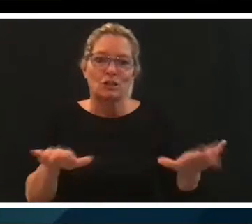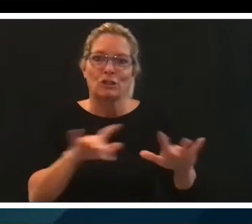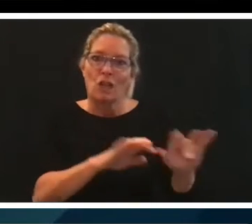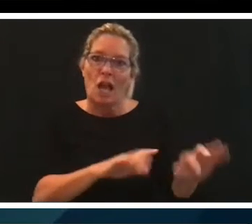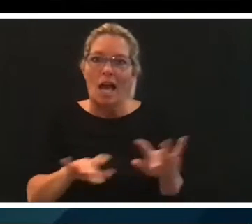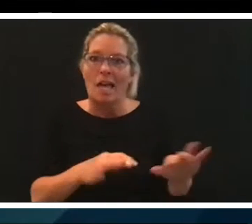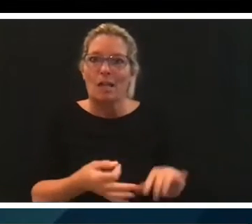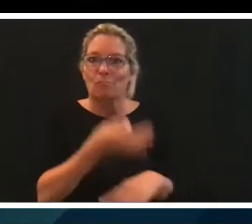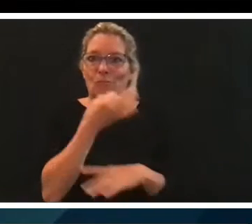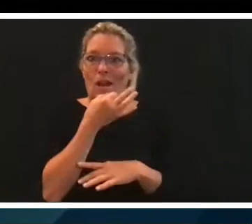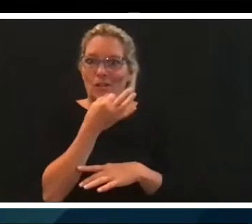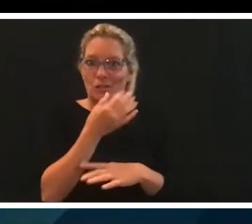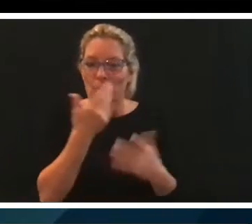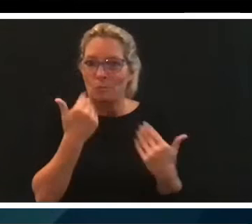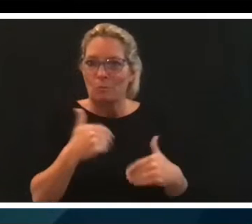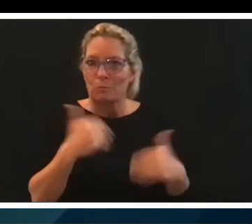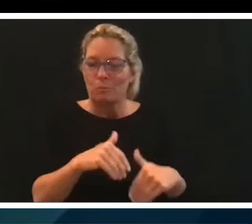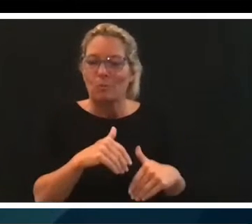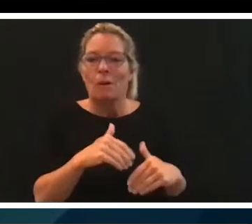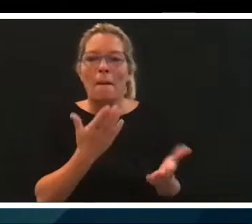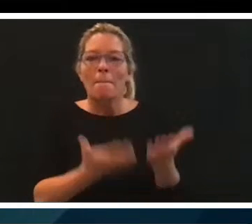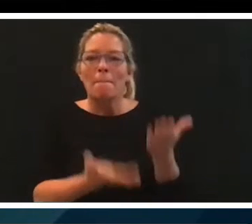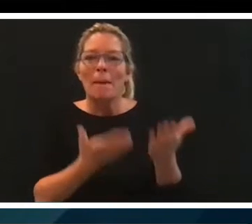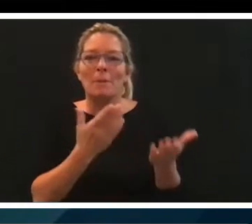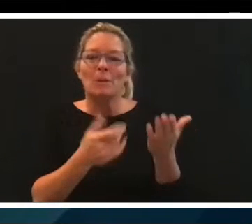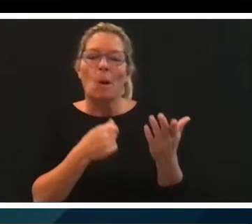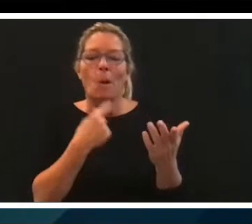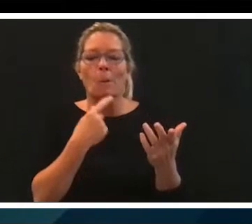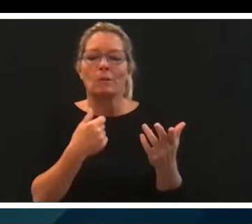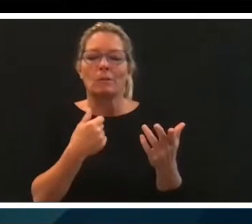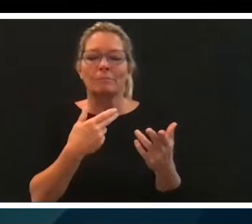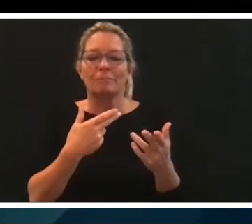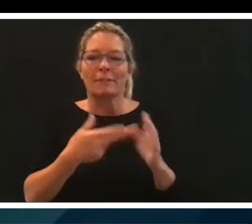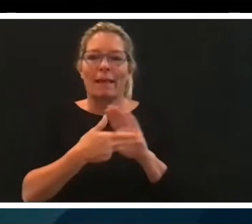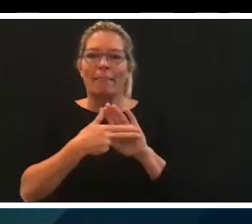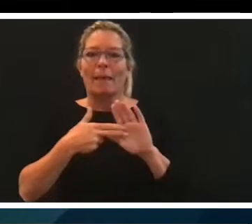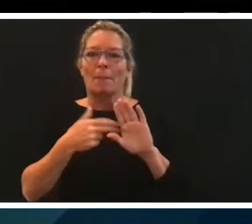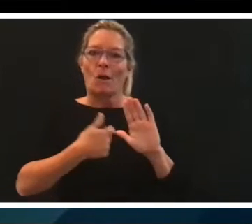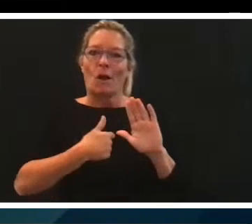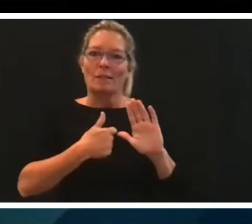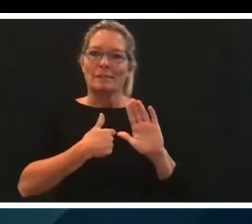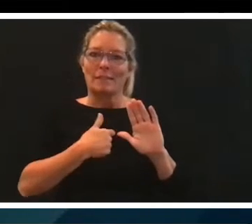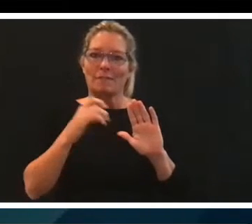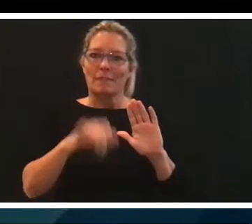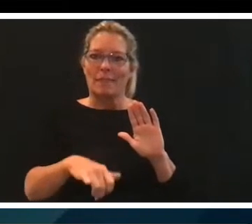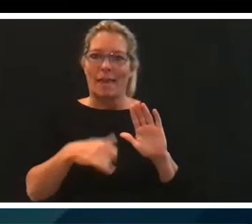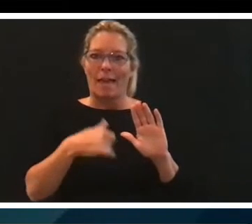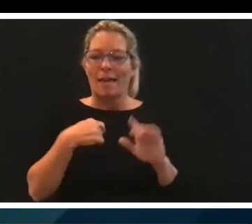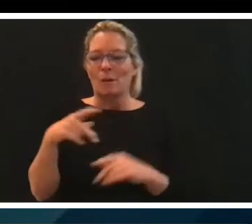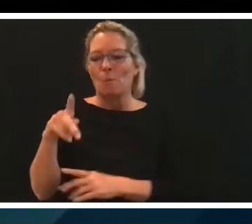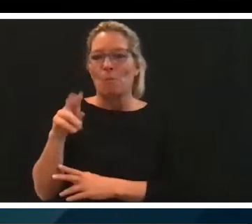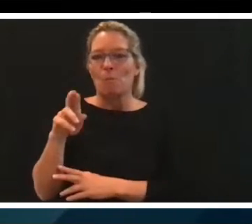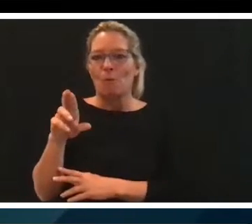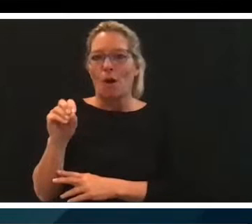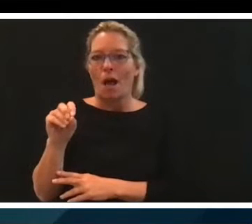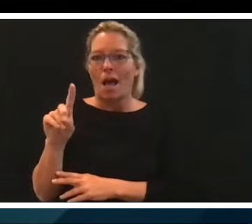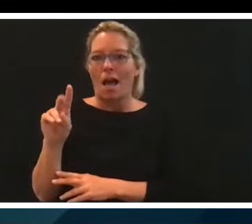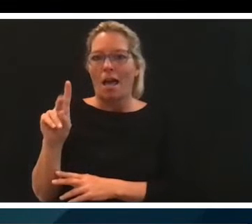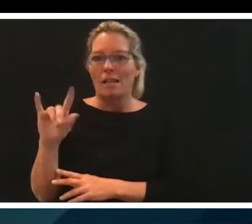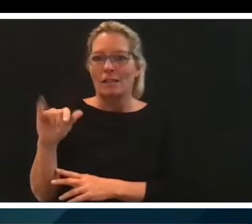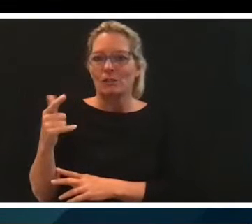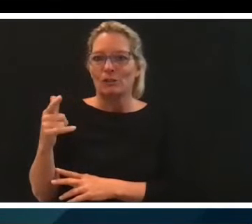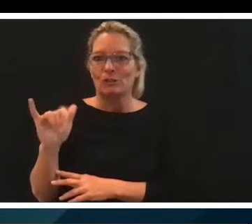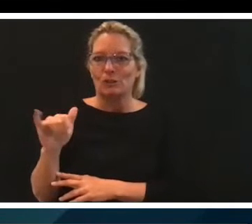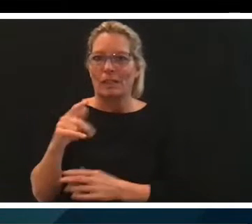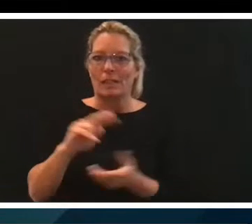Again, I know that's not maybe not. We don't necessarily like to call ourselves prodigies, but I know everyone else has called you a prodigy. Can you kind of walk me through